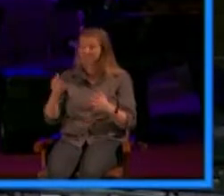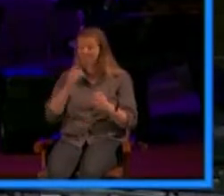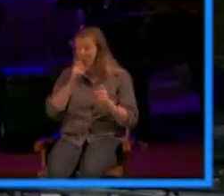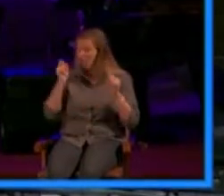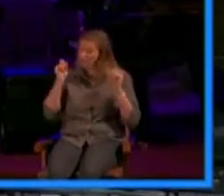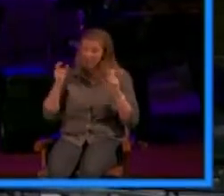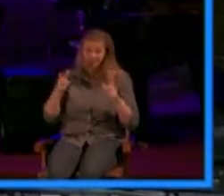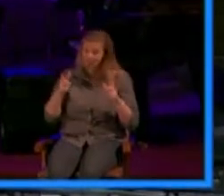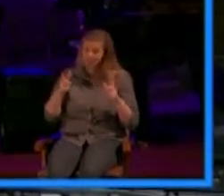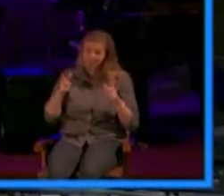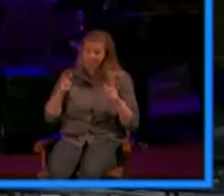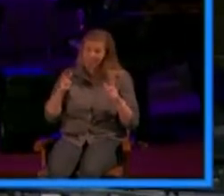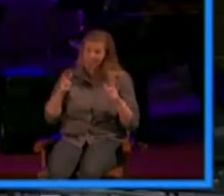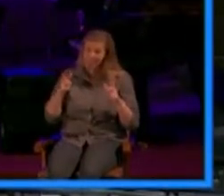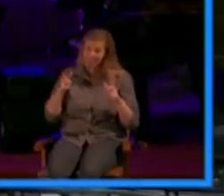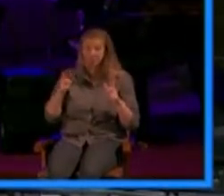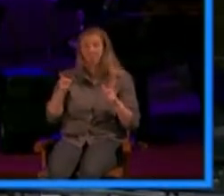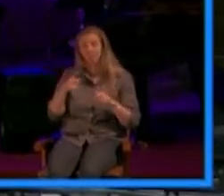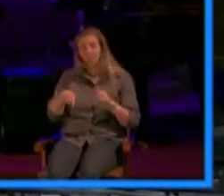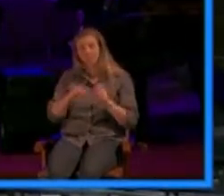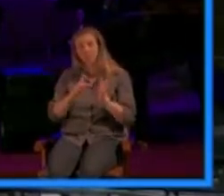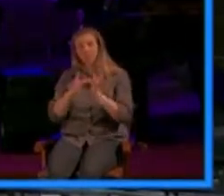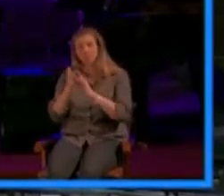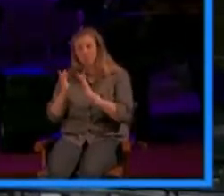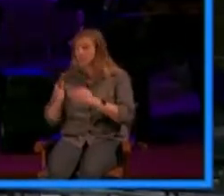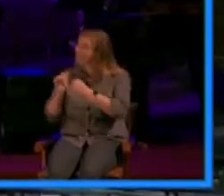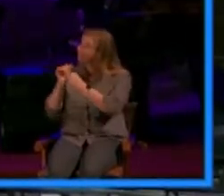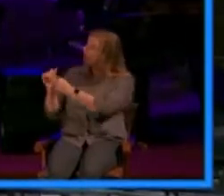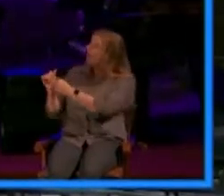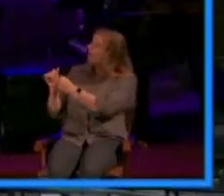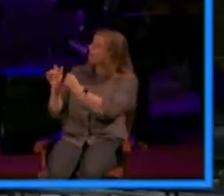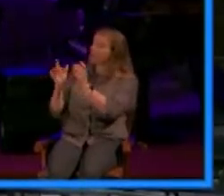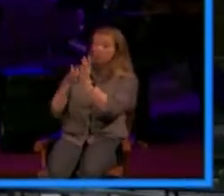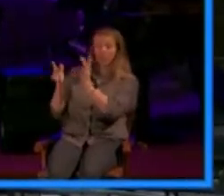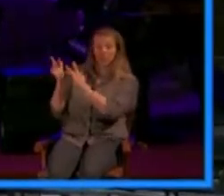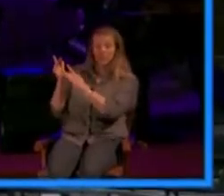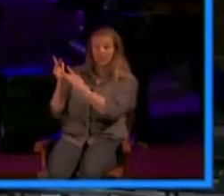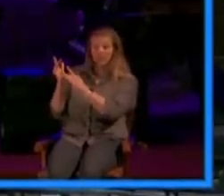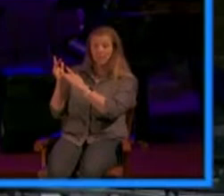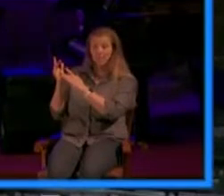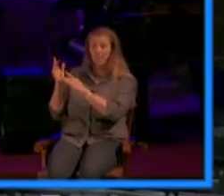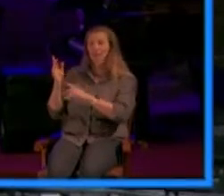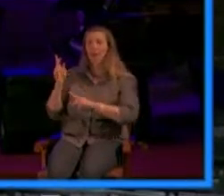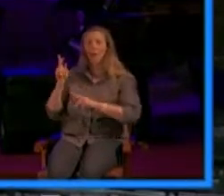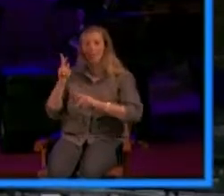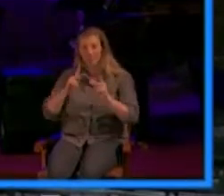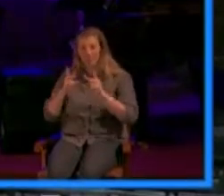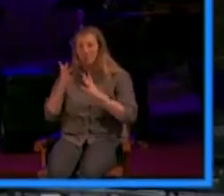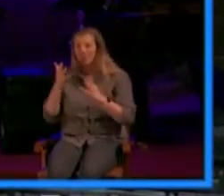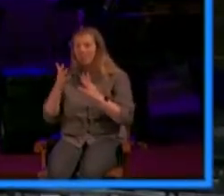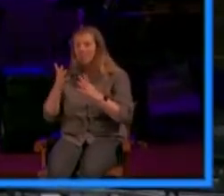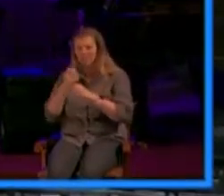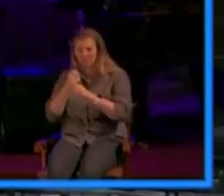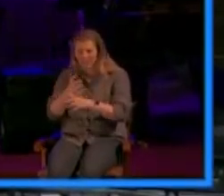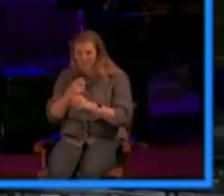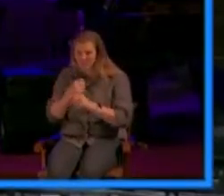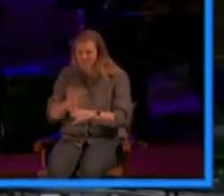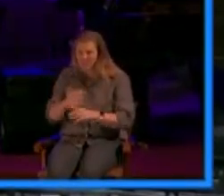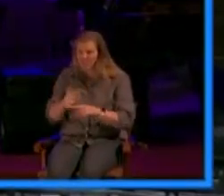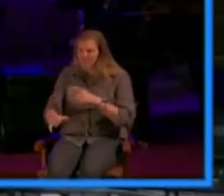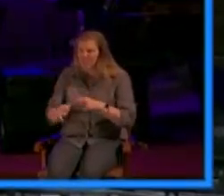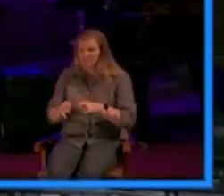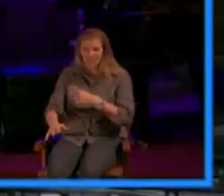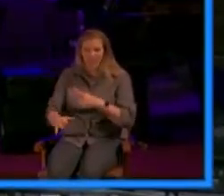as a follower of Jesus that people are going to revile you and utter all kinds of evil against you. And he even